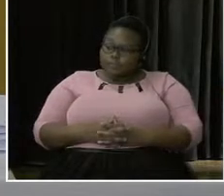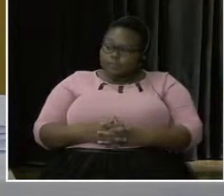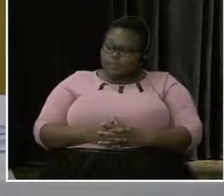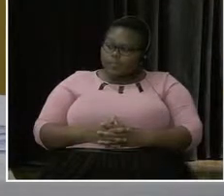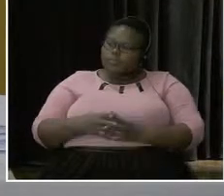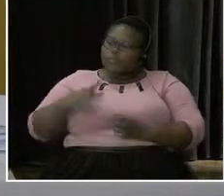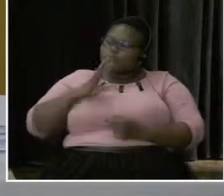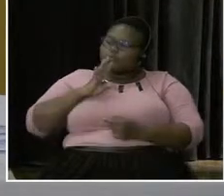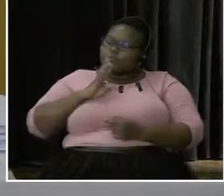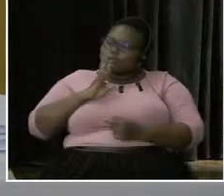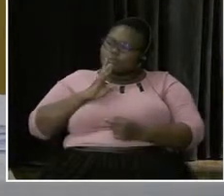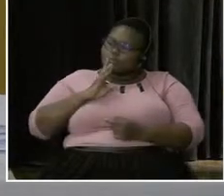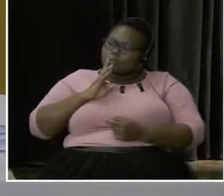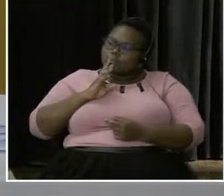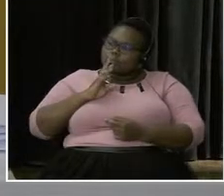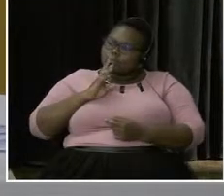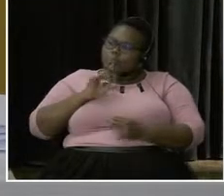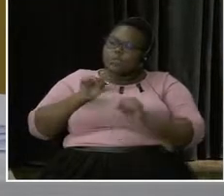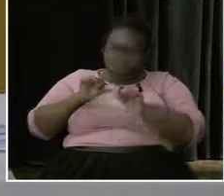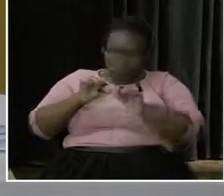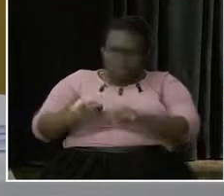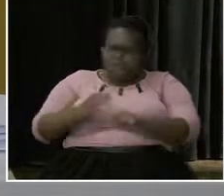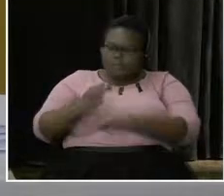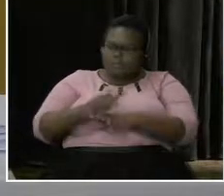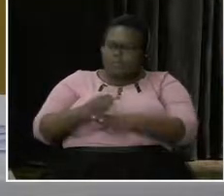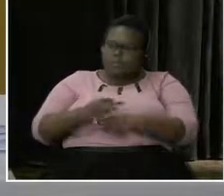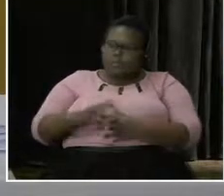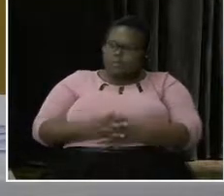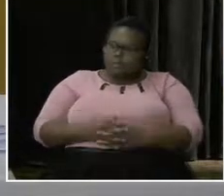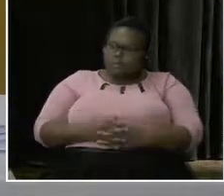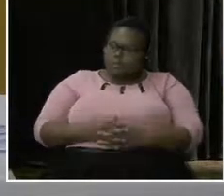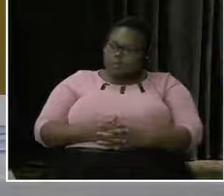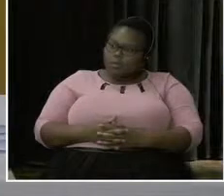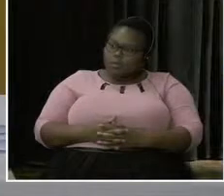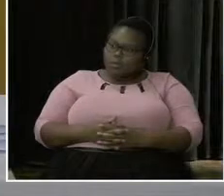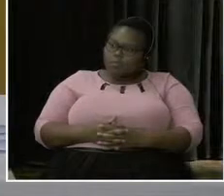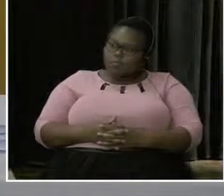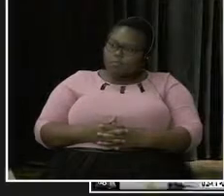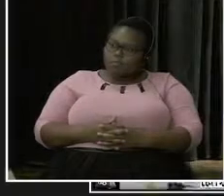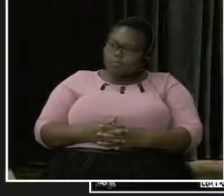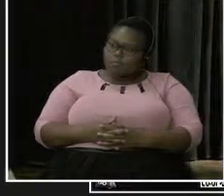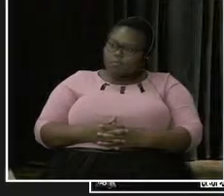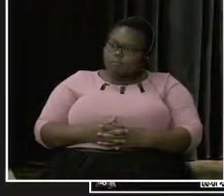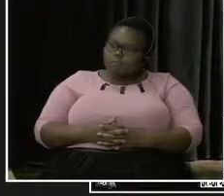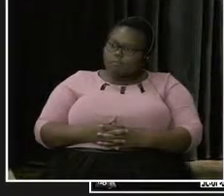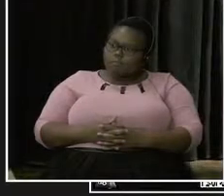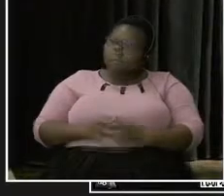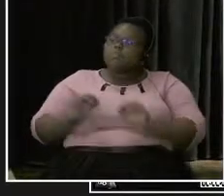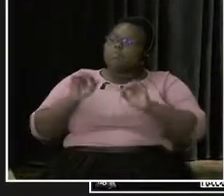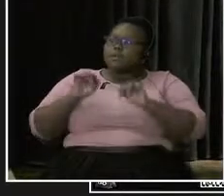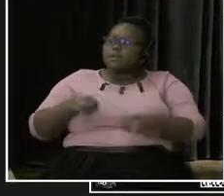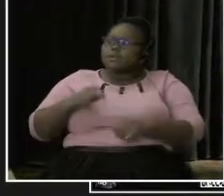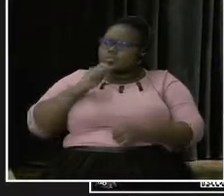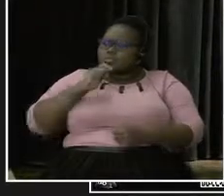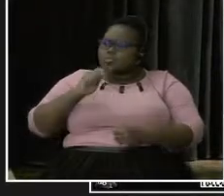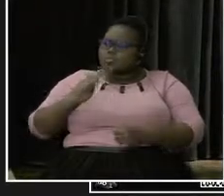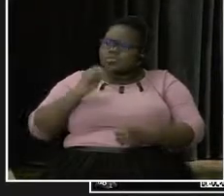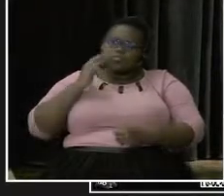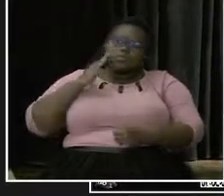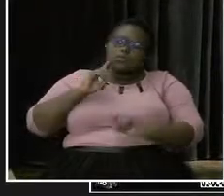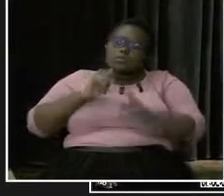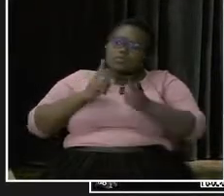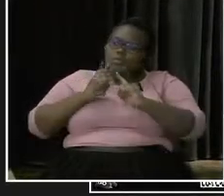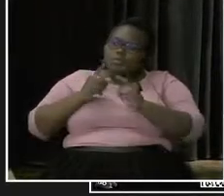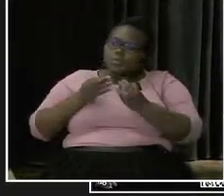Madam Speaker. Continue. It is a fact. Thank you, Madam Speaker. It is a fact, Madam Speaker, that when we speak